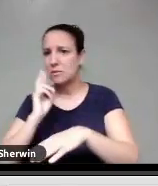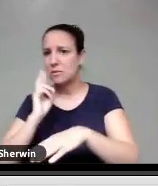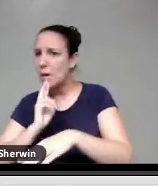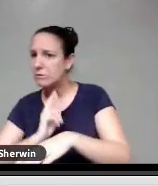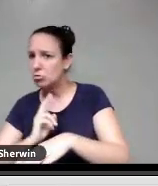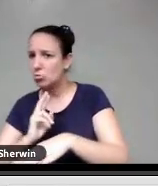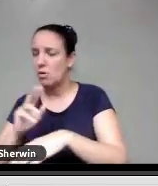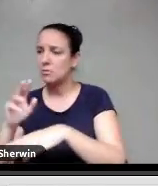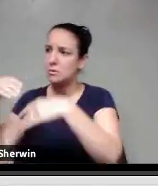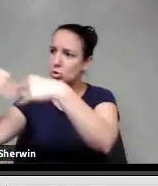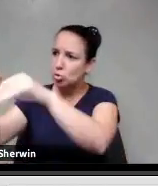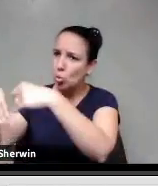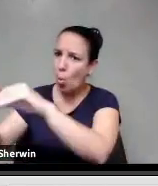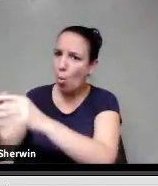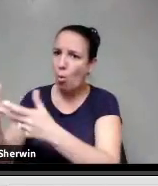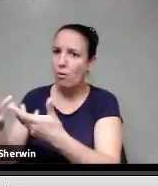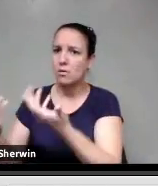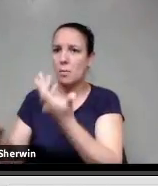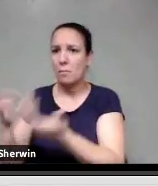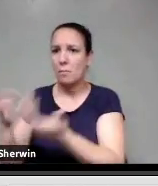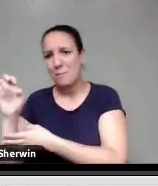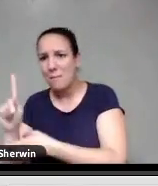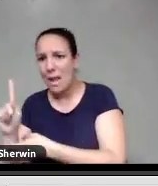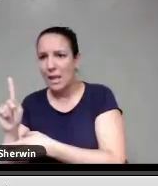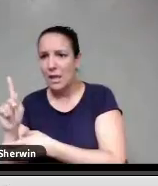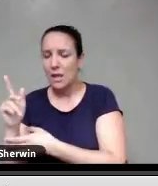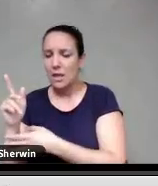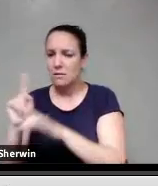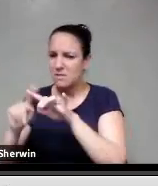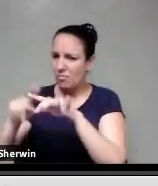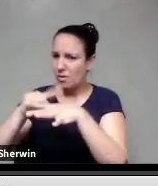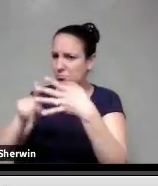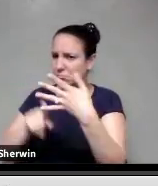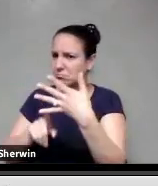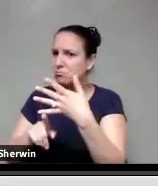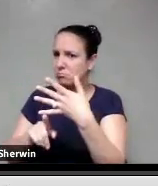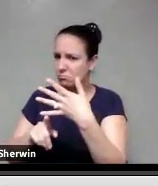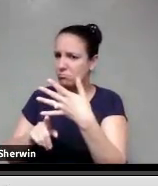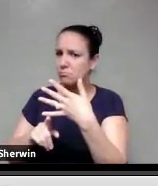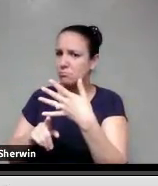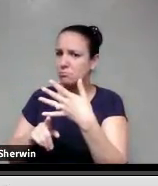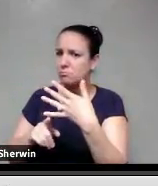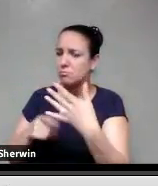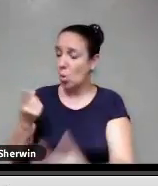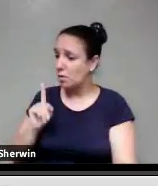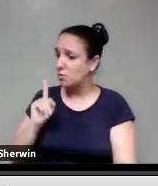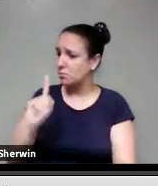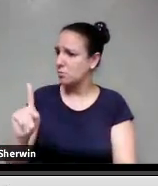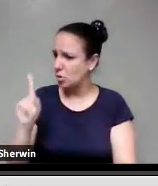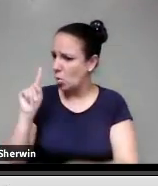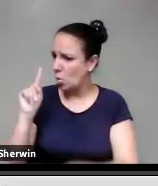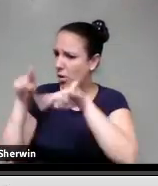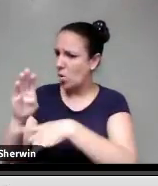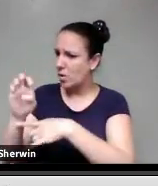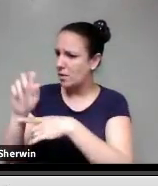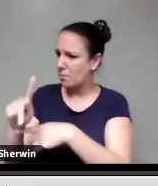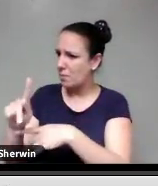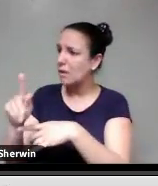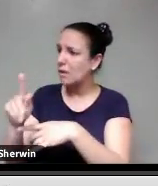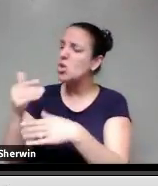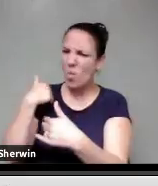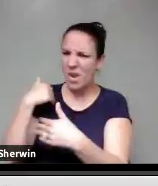retail operations and maybe the banks. Maybe if you went to a bank and they said, you know, we've noticed we have workshops, but people seem to be intimidated by that, and